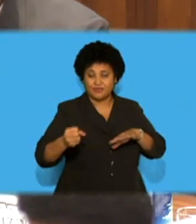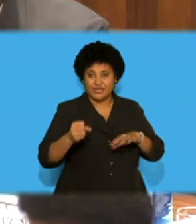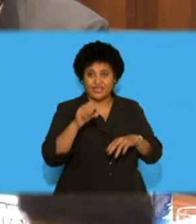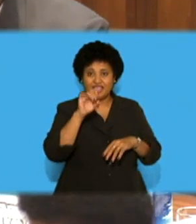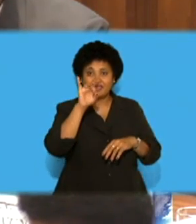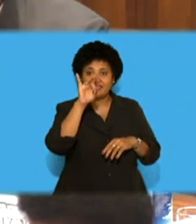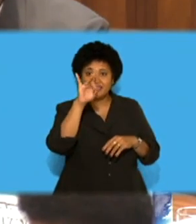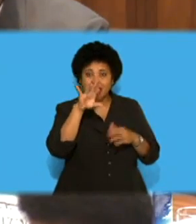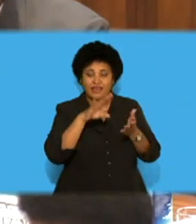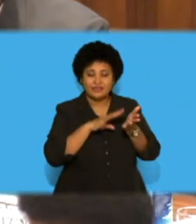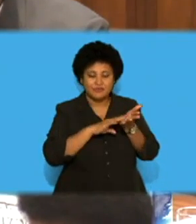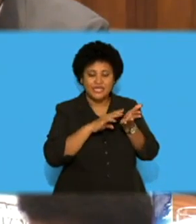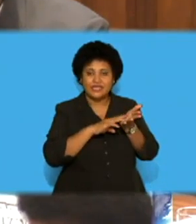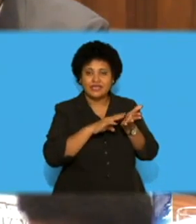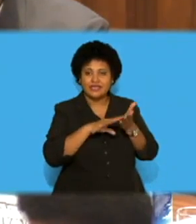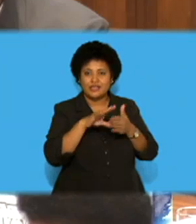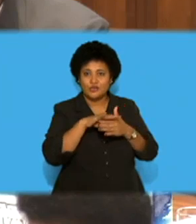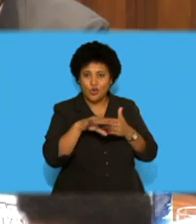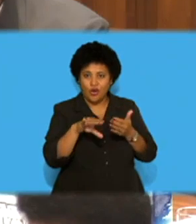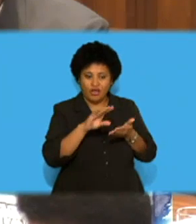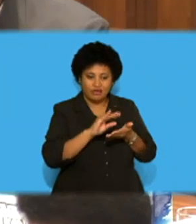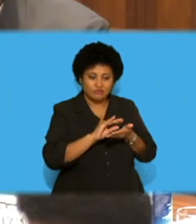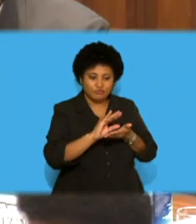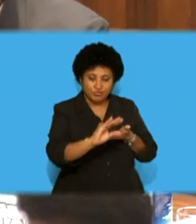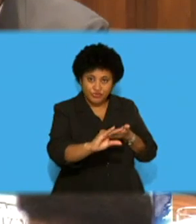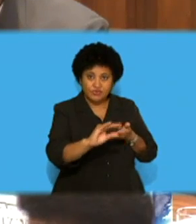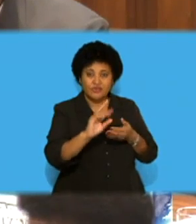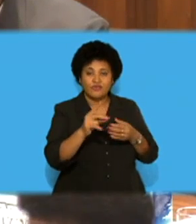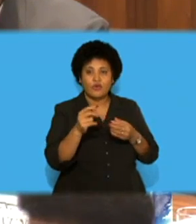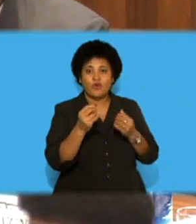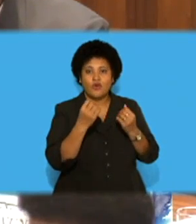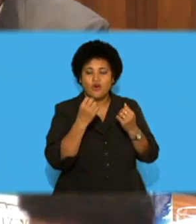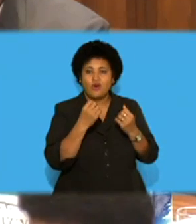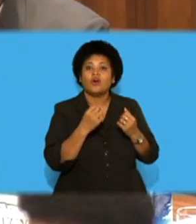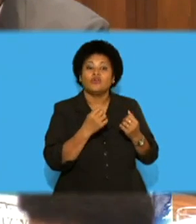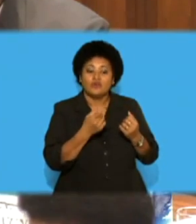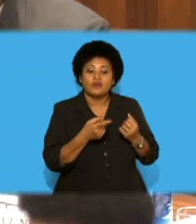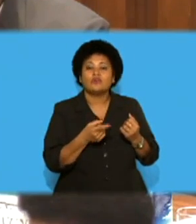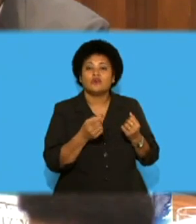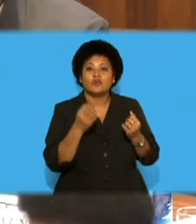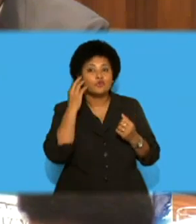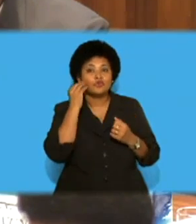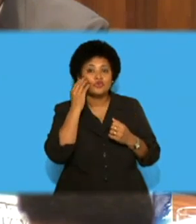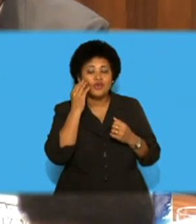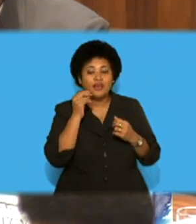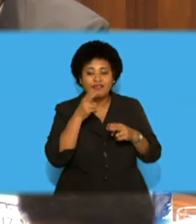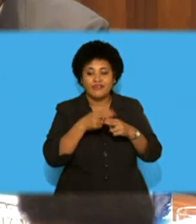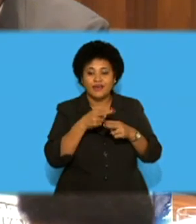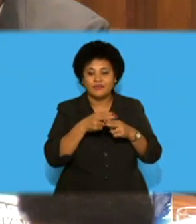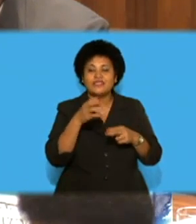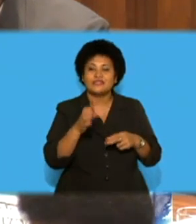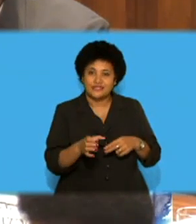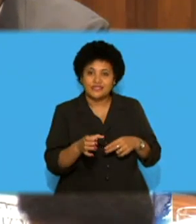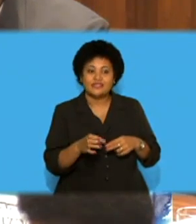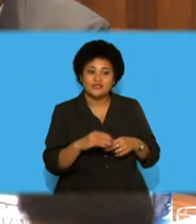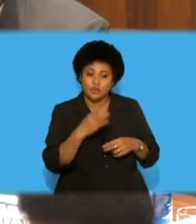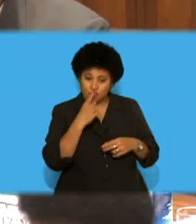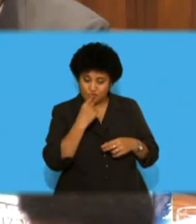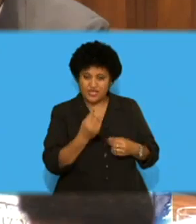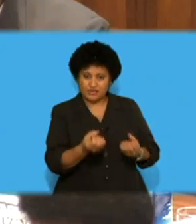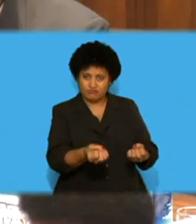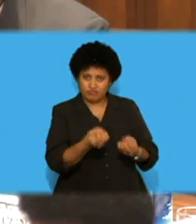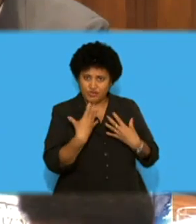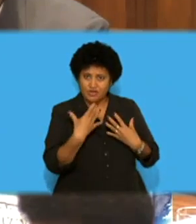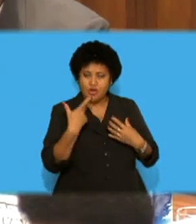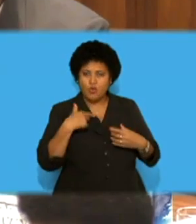subsidy for cane farmers is expected to benefit farmers badly affected by Cyclone Winston. Can the Minister explain why there is